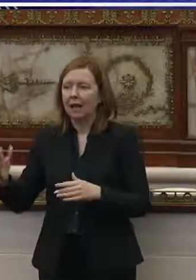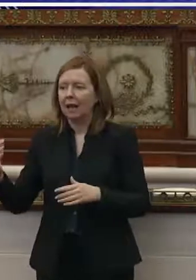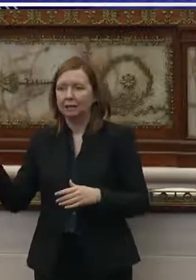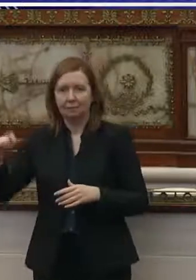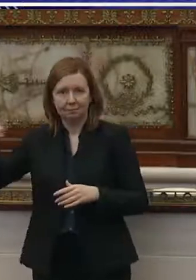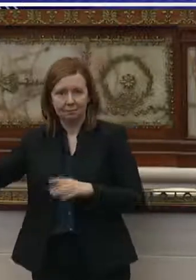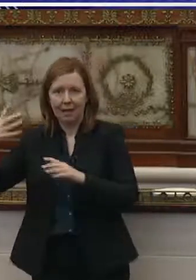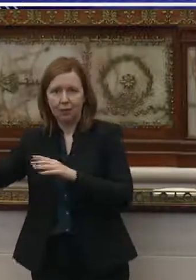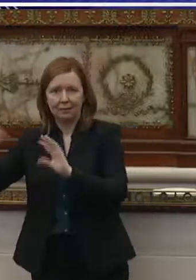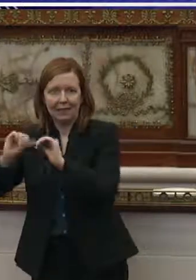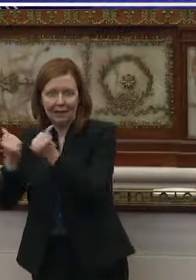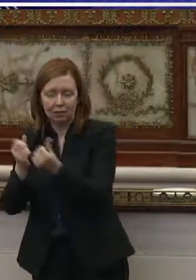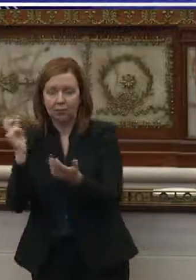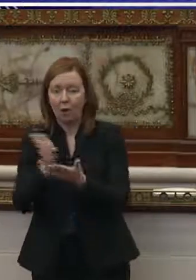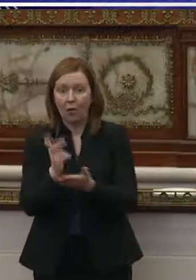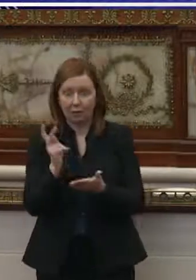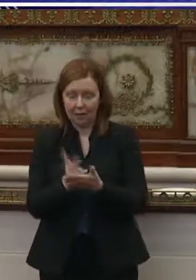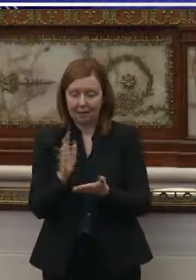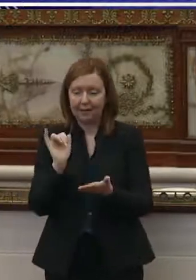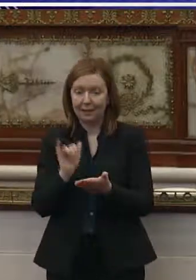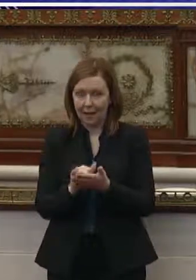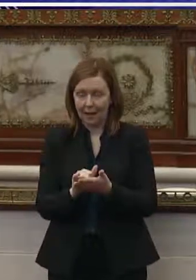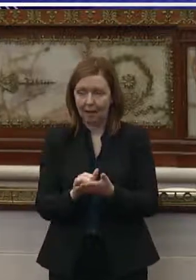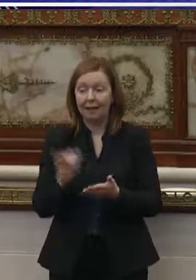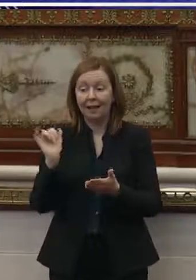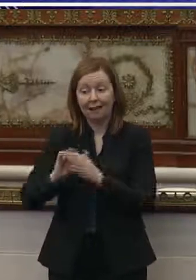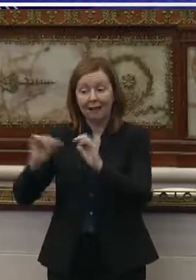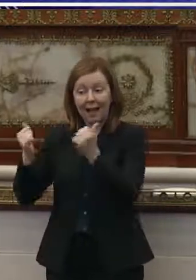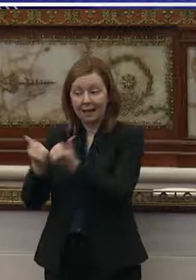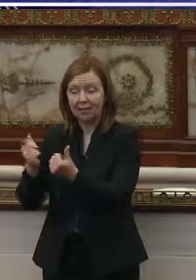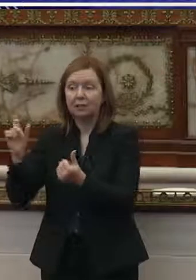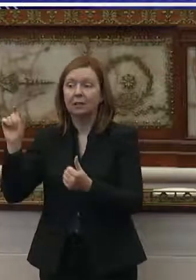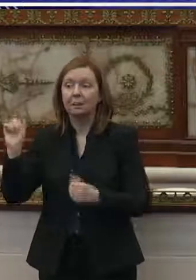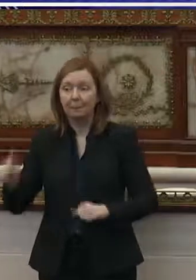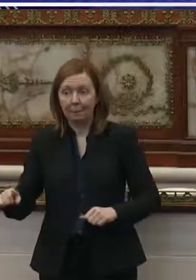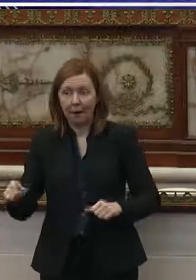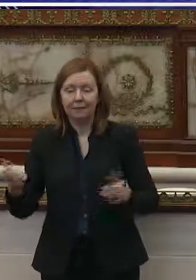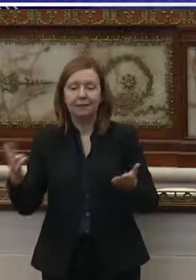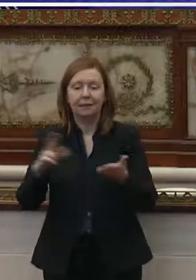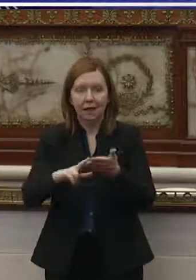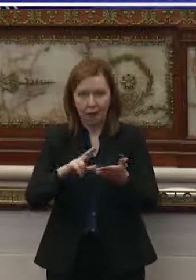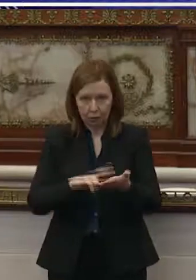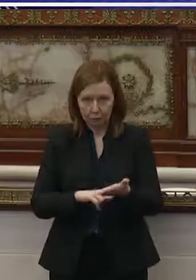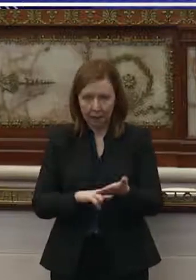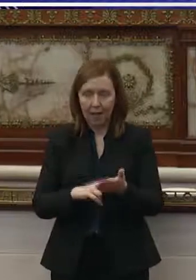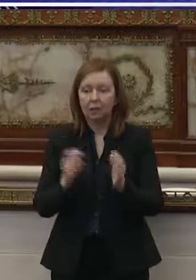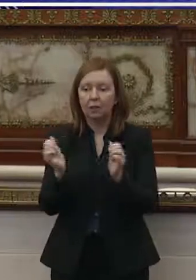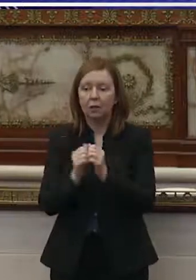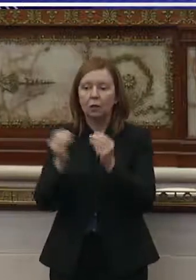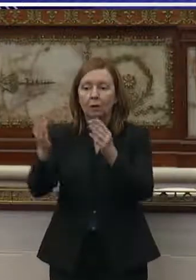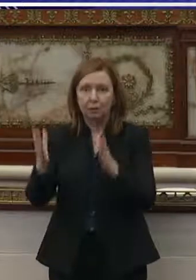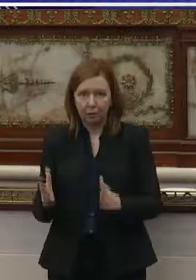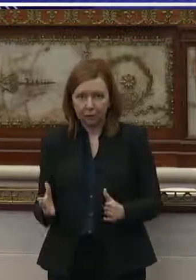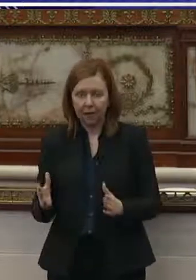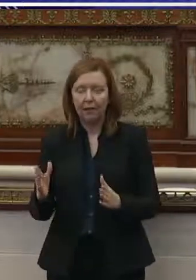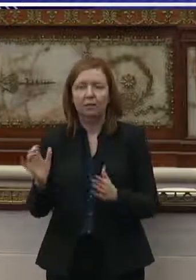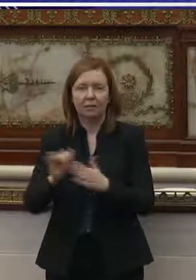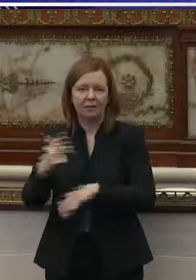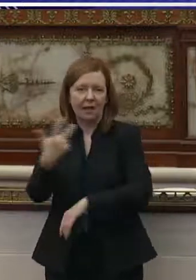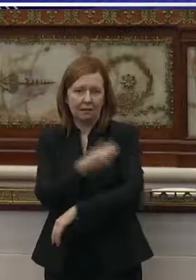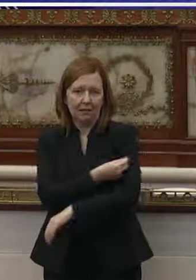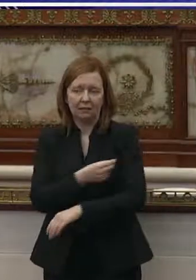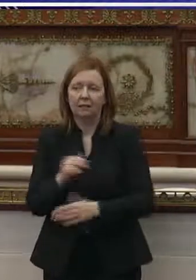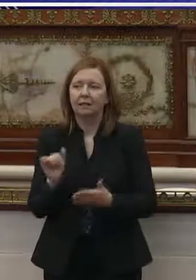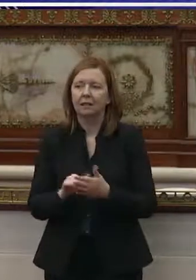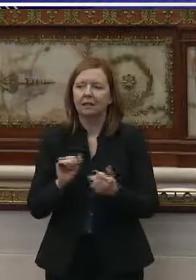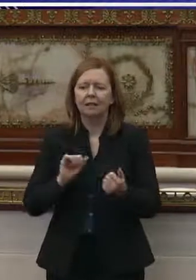entity authorizing that entity to in turn enter into contracts with providers of vaccine. This is